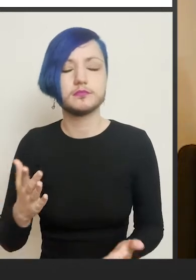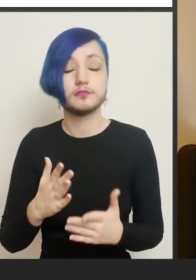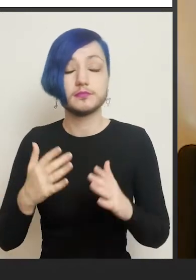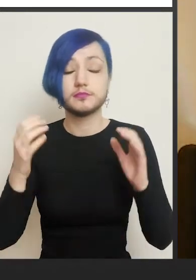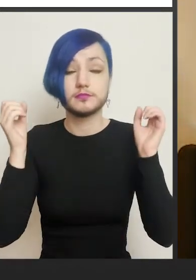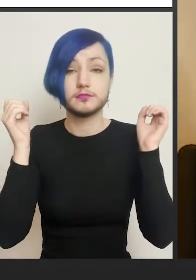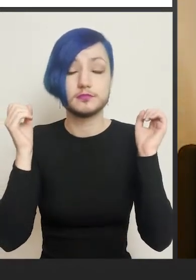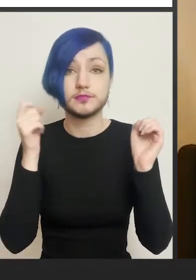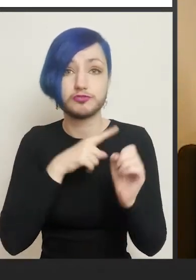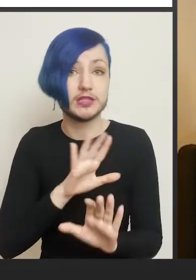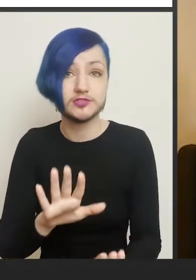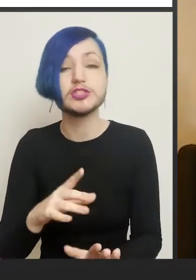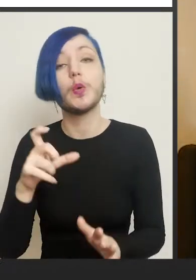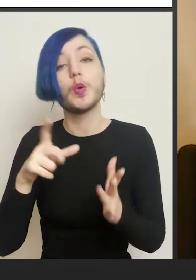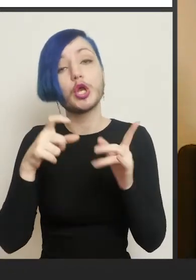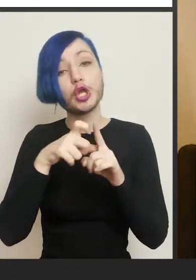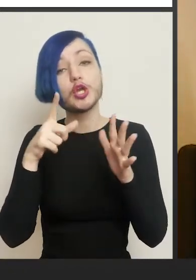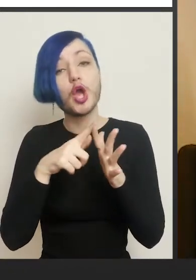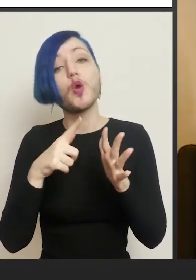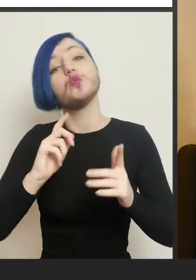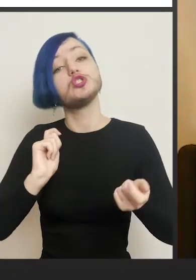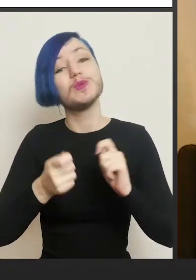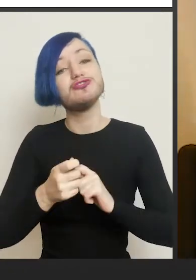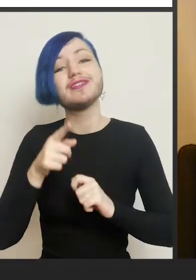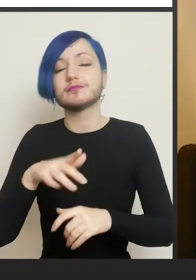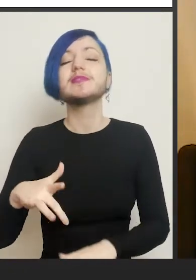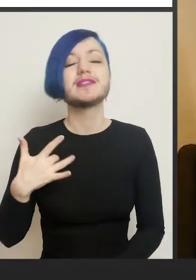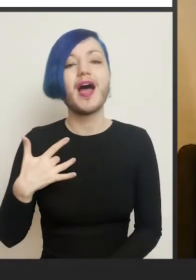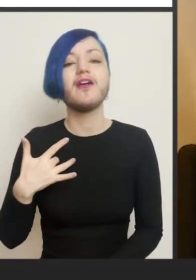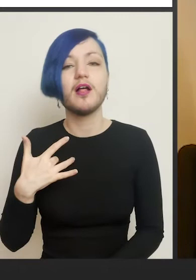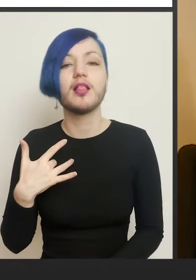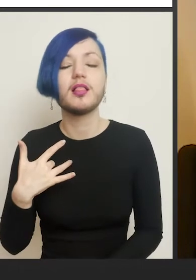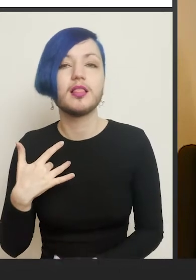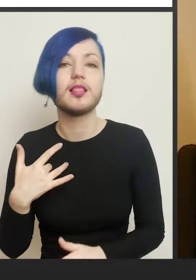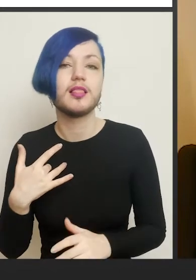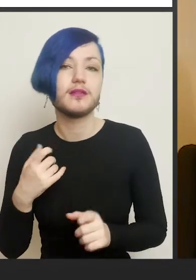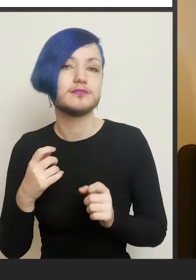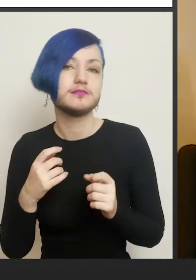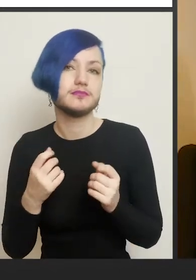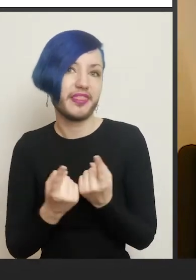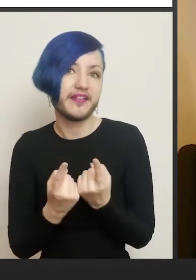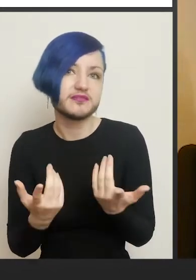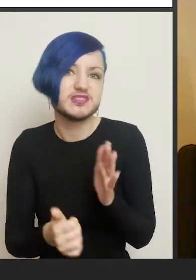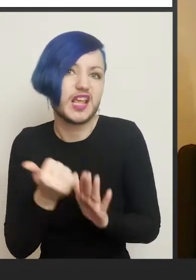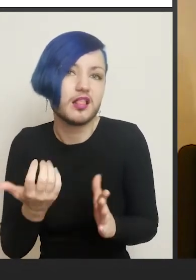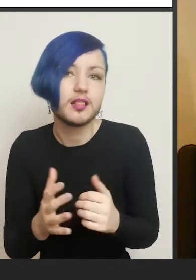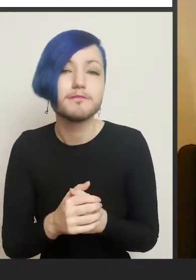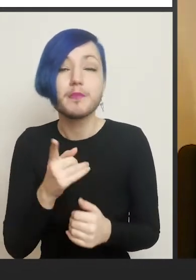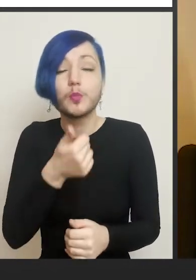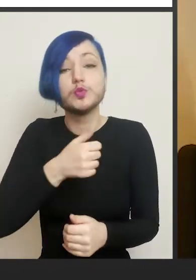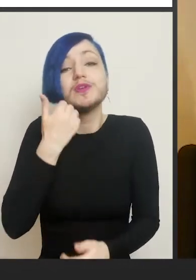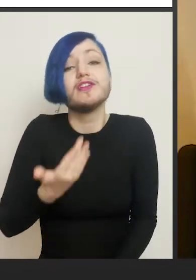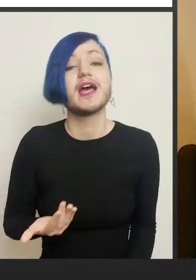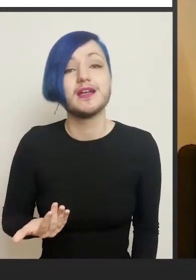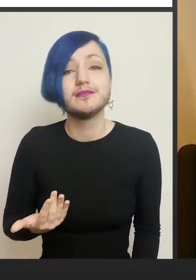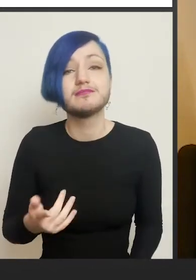It's wild. So code switching is a survival thing, but we're so good at it. We use it in